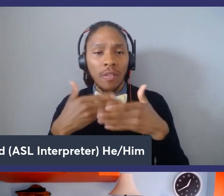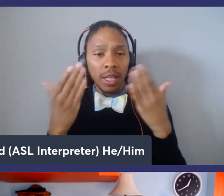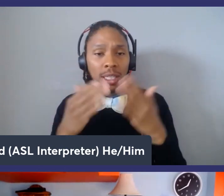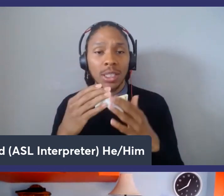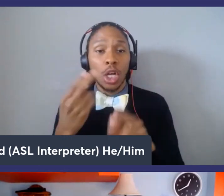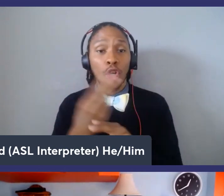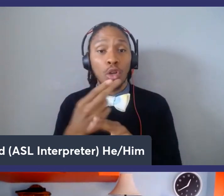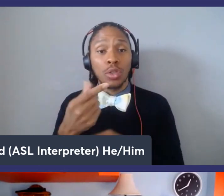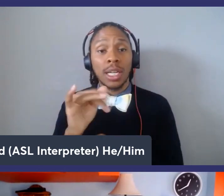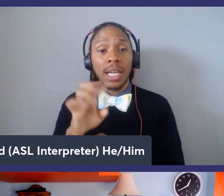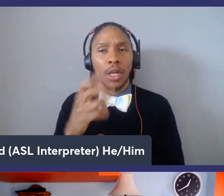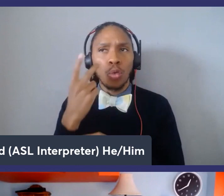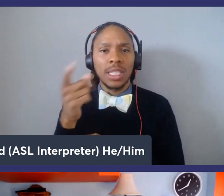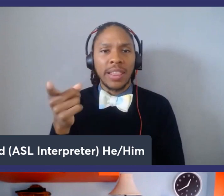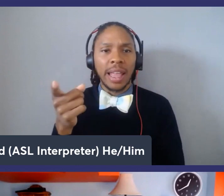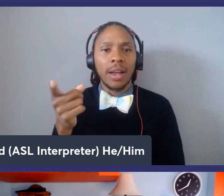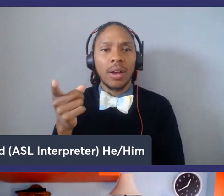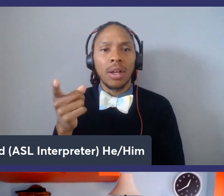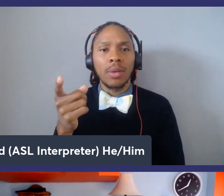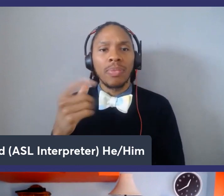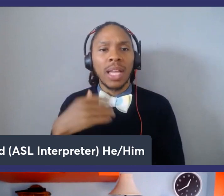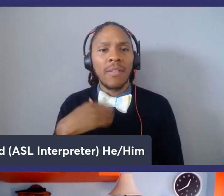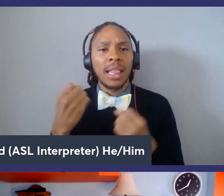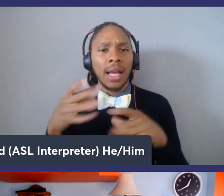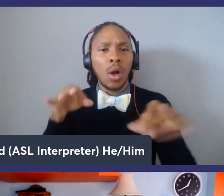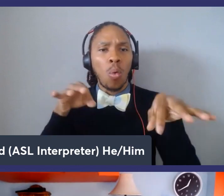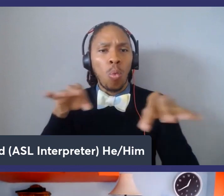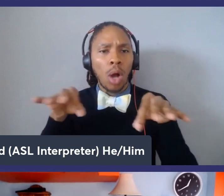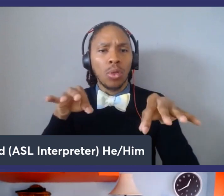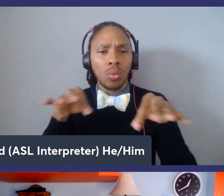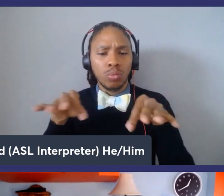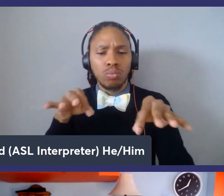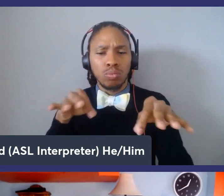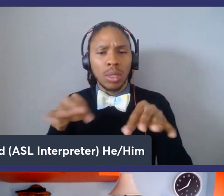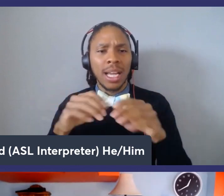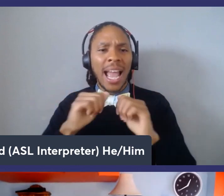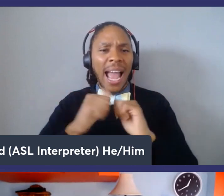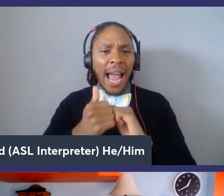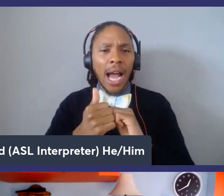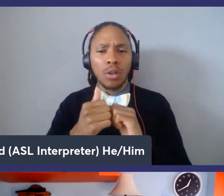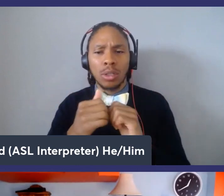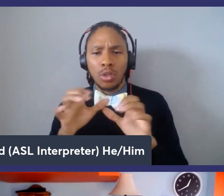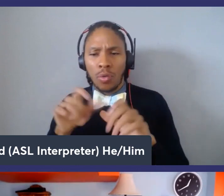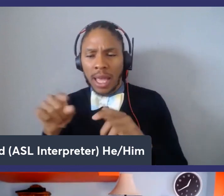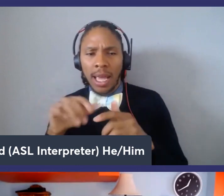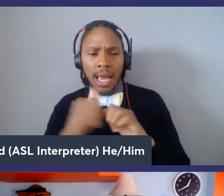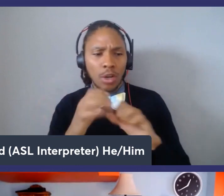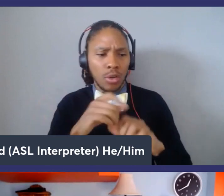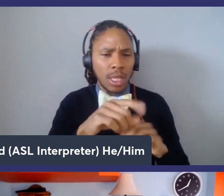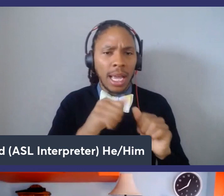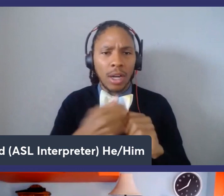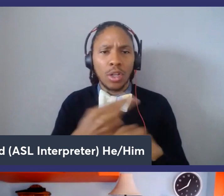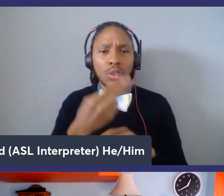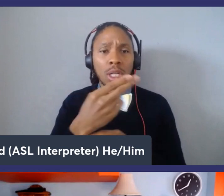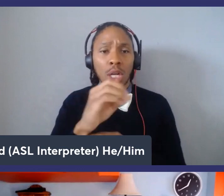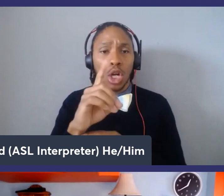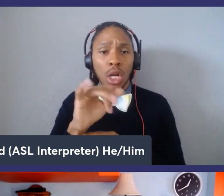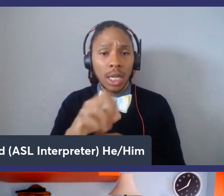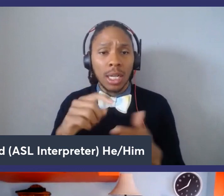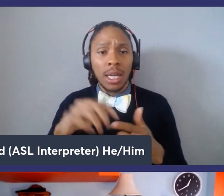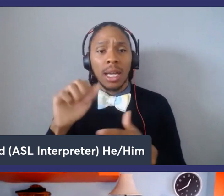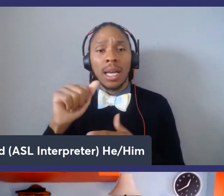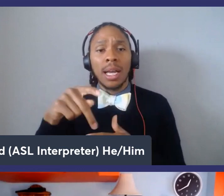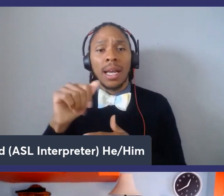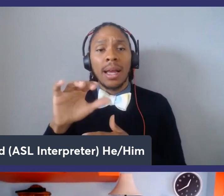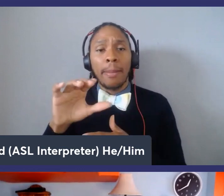user guide there, and we have a lot of walkthroughs in there as well, a lot of how-to guides, how to use Hoodie, Apache Hoodie and